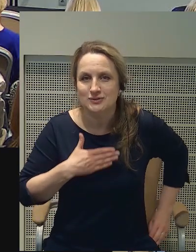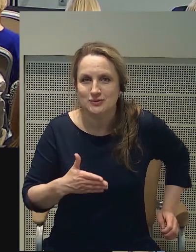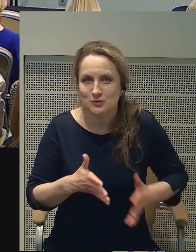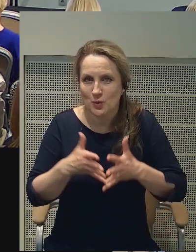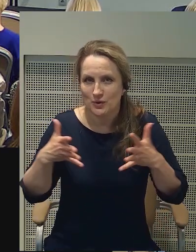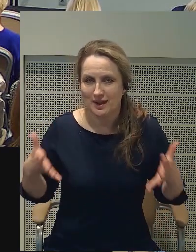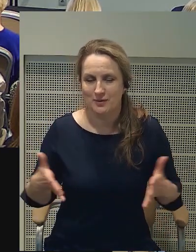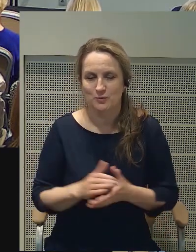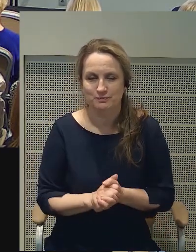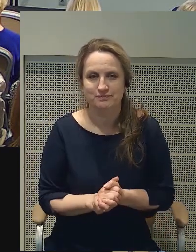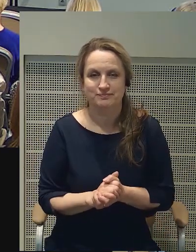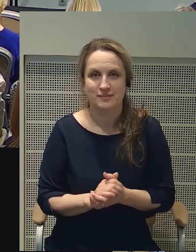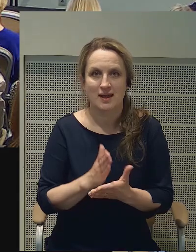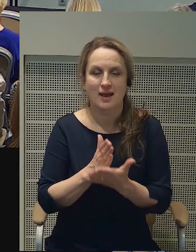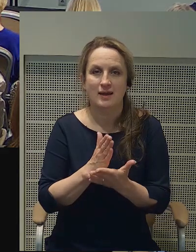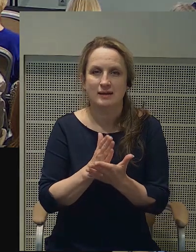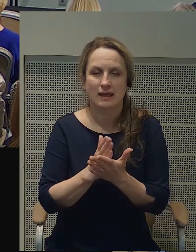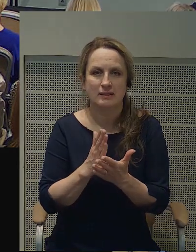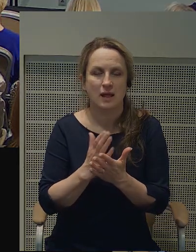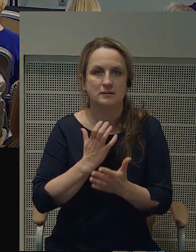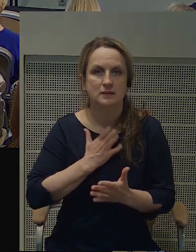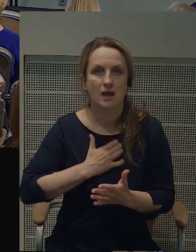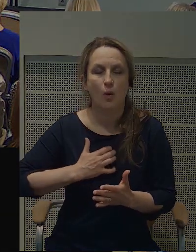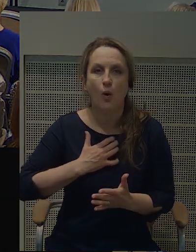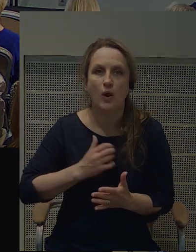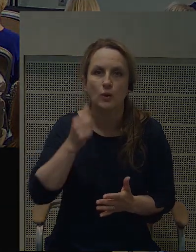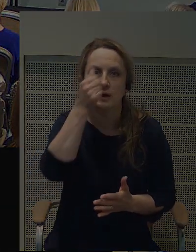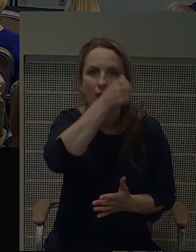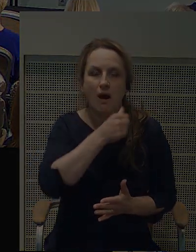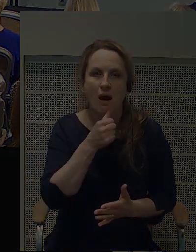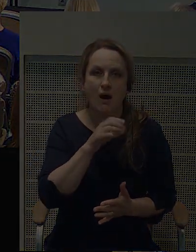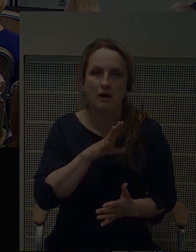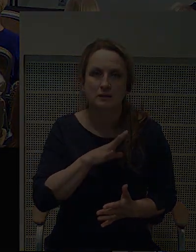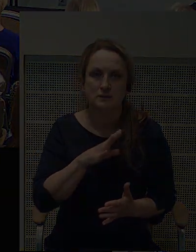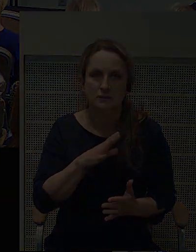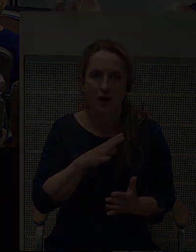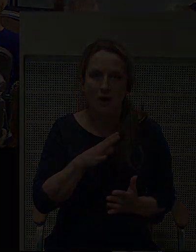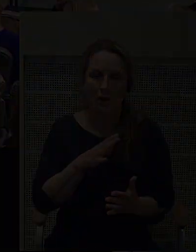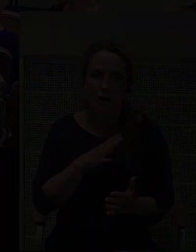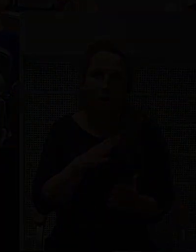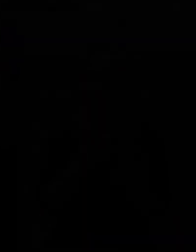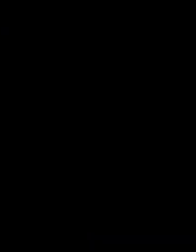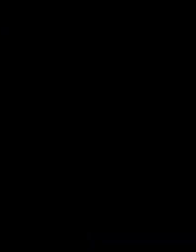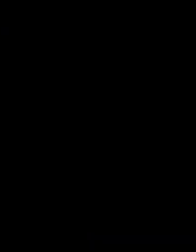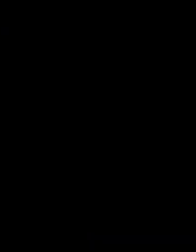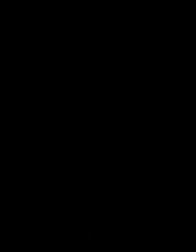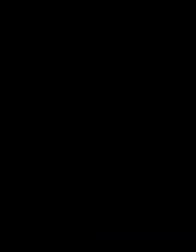different reasons. Many of us probably were watching Dallas. Others probably were reading